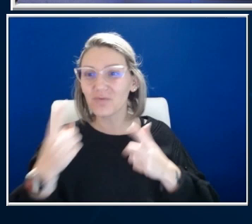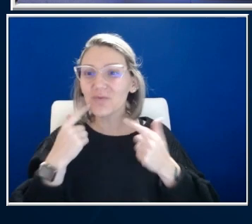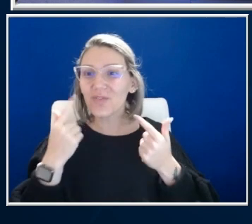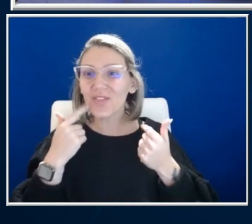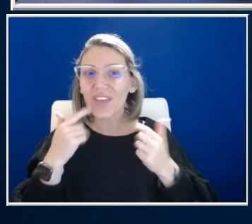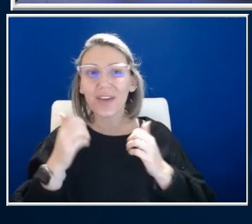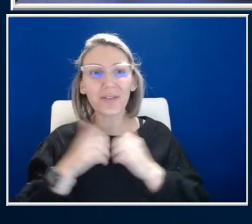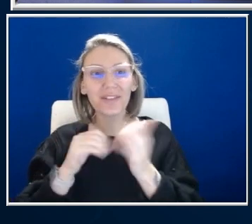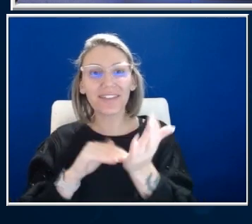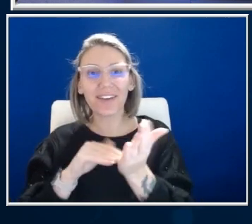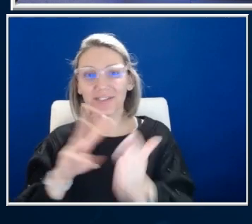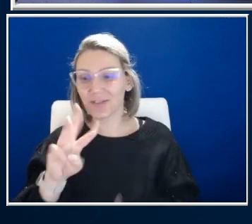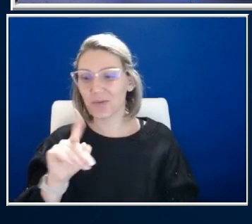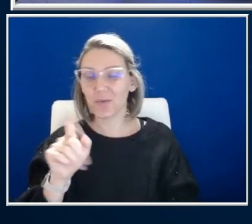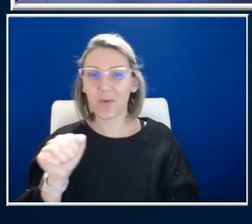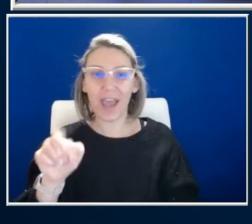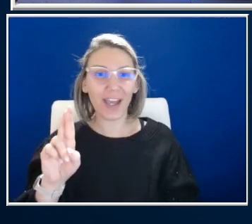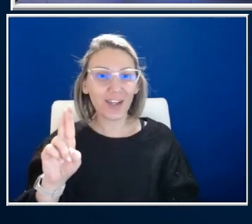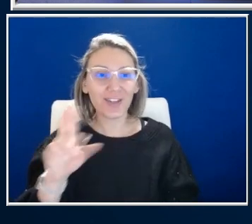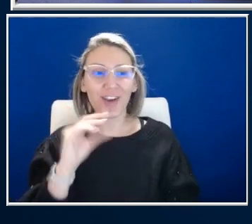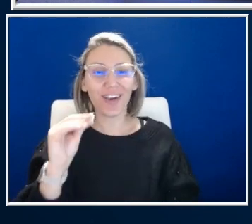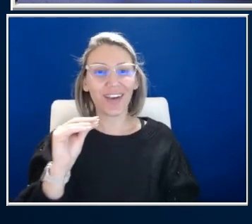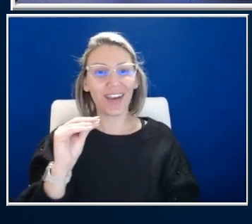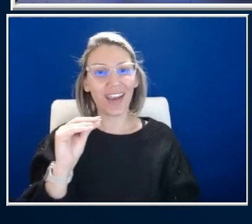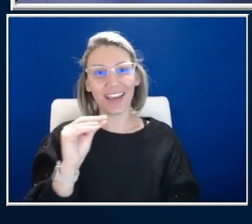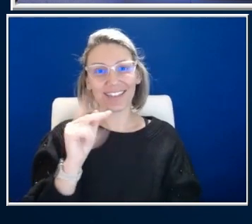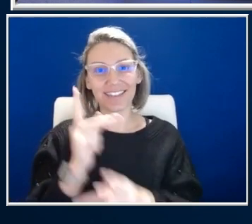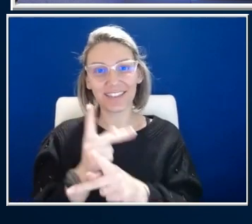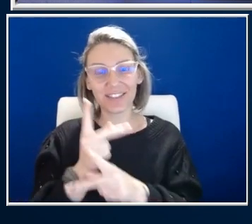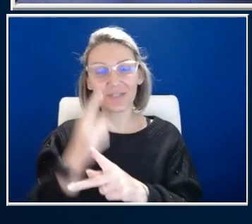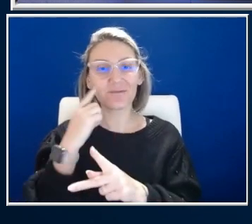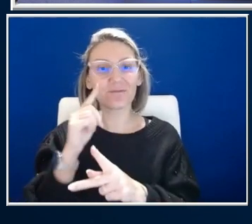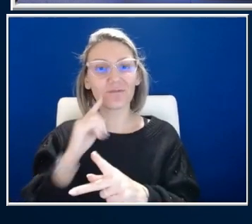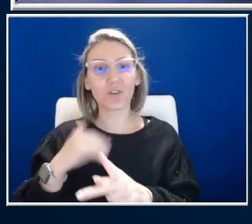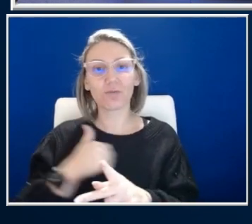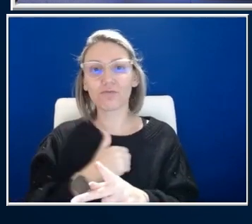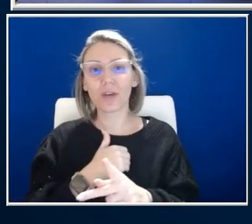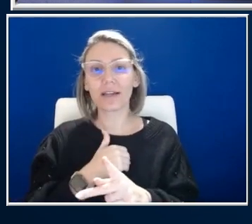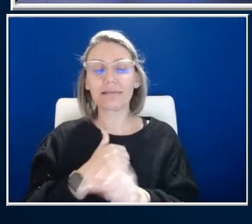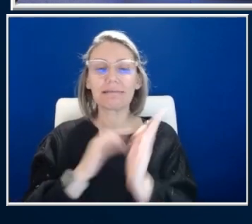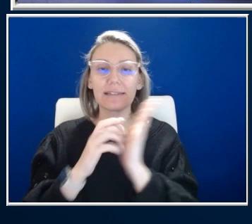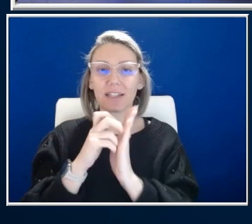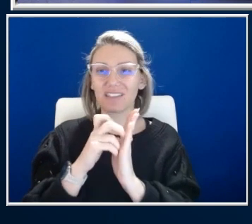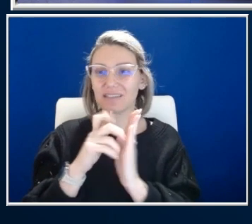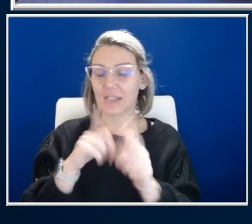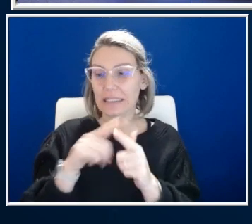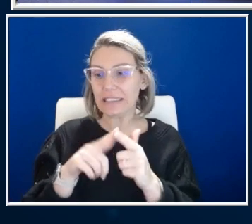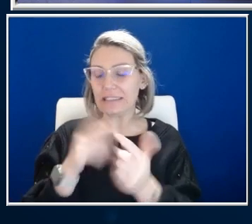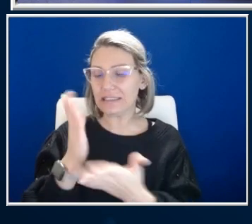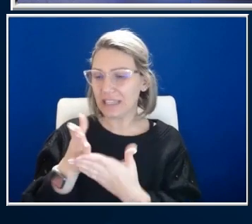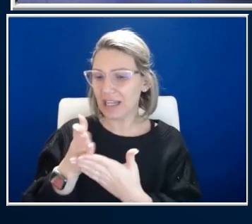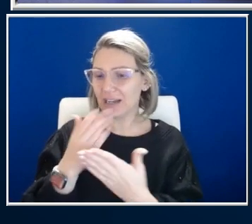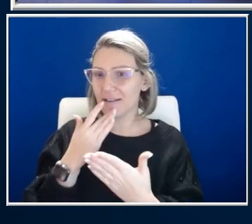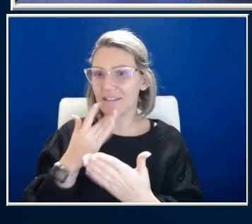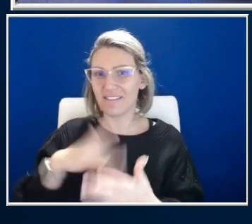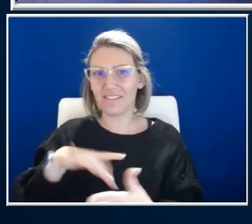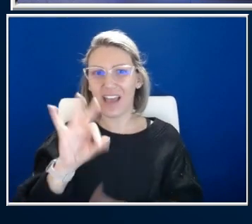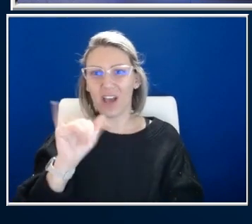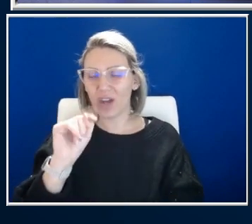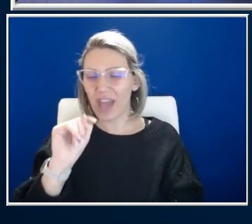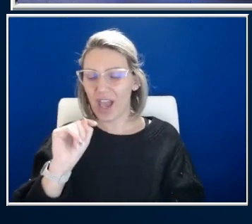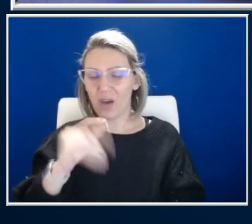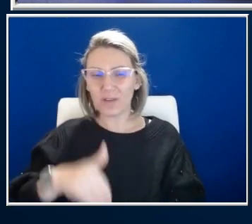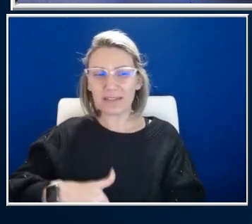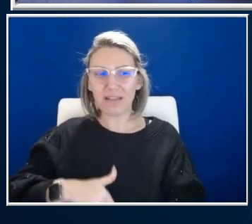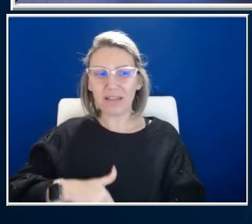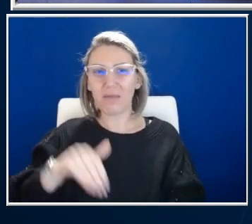and she was keeping you up through breast cancer. But then you stop laughing because then you find out you have stomach cancer as well. I want to